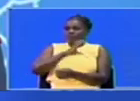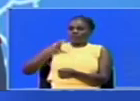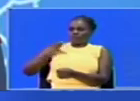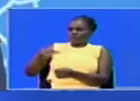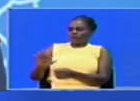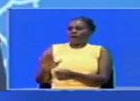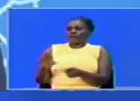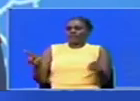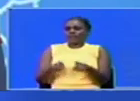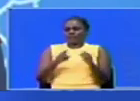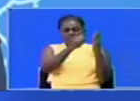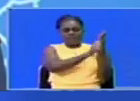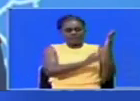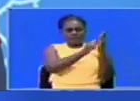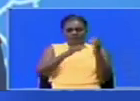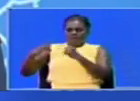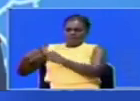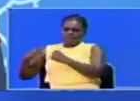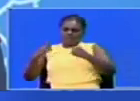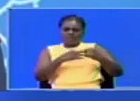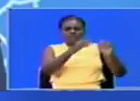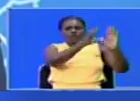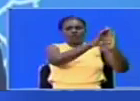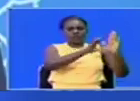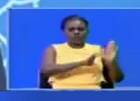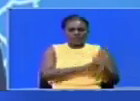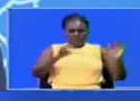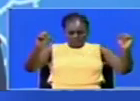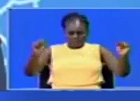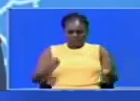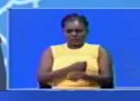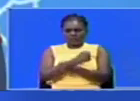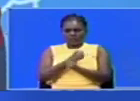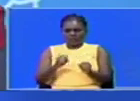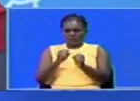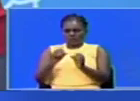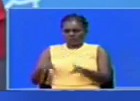pursuant to Article 88 of the Constitution and cannot be donated.